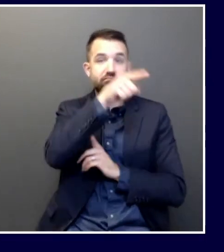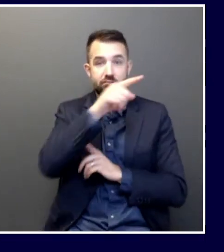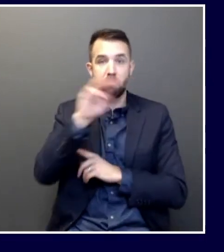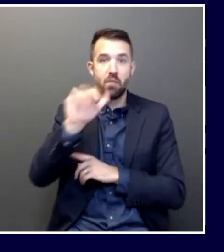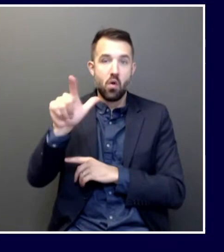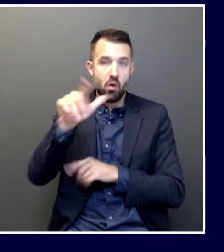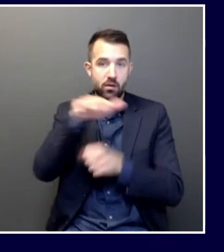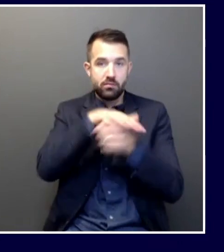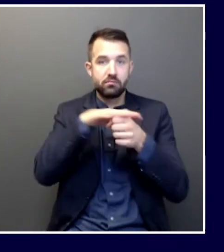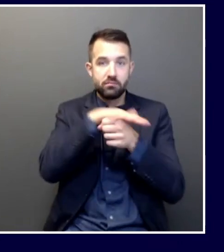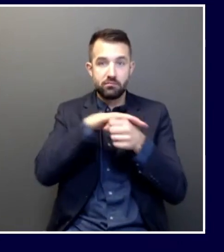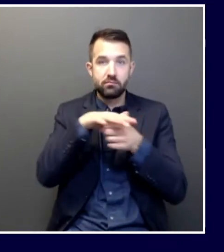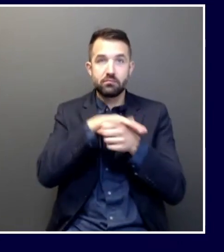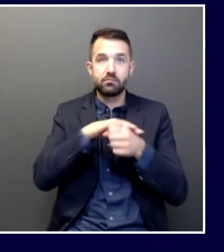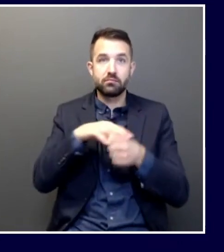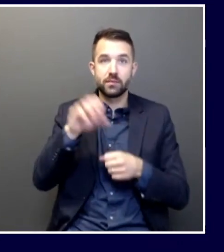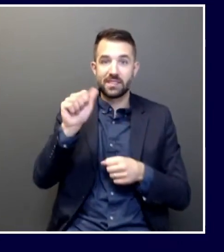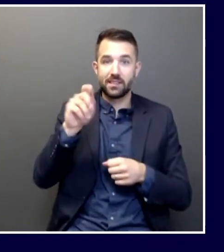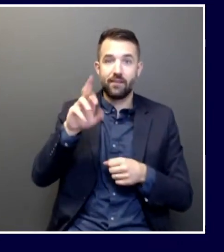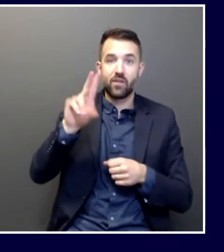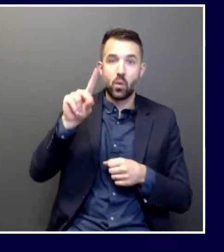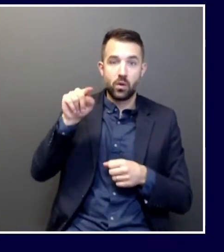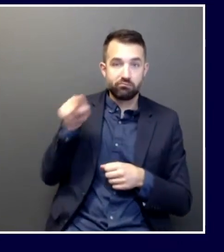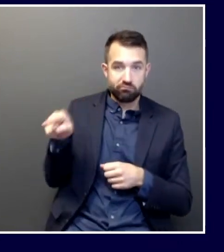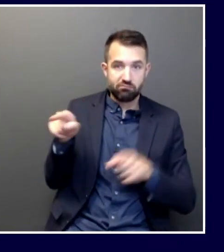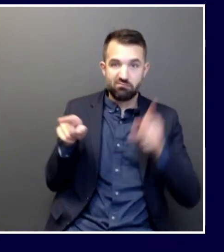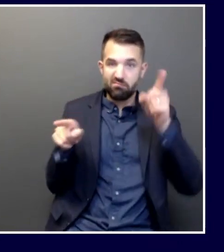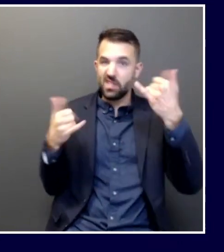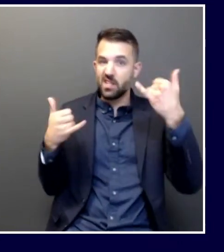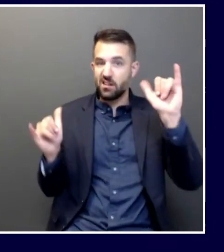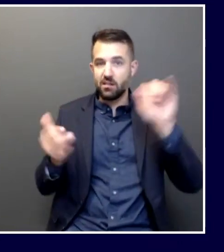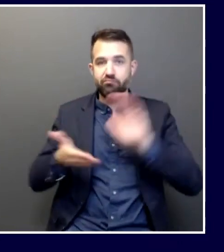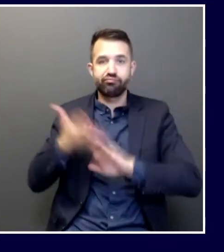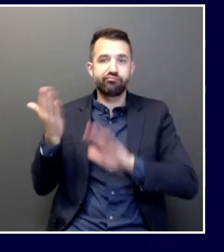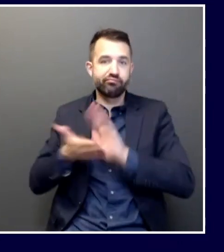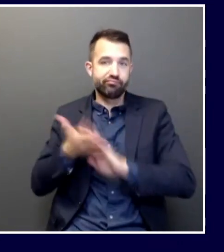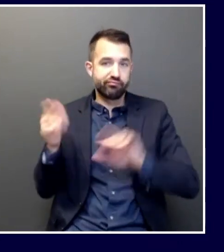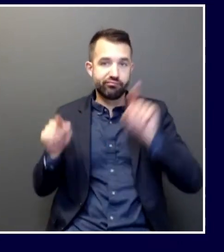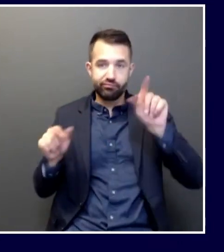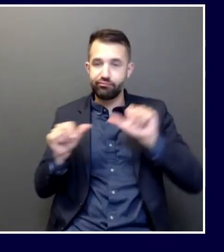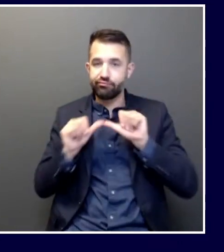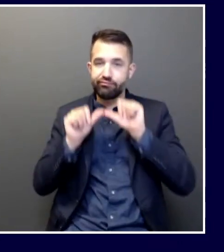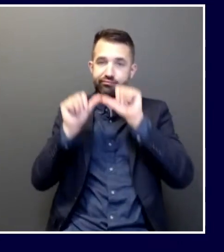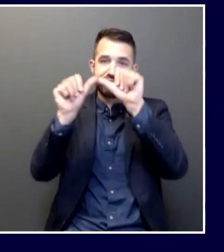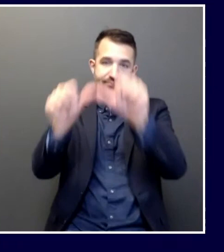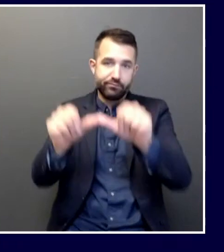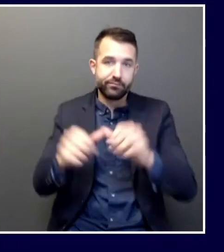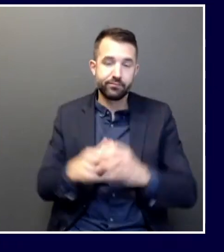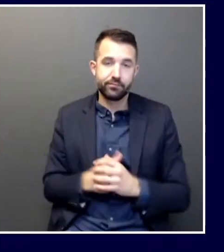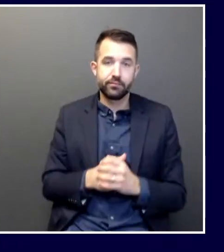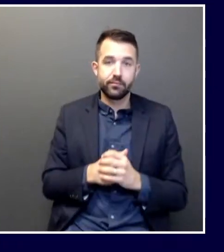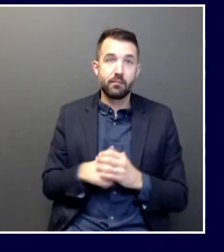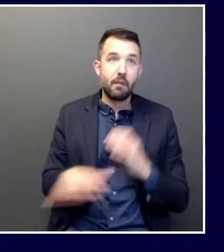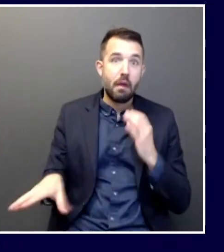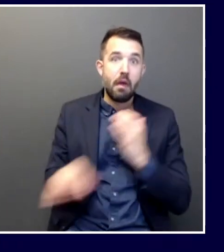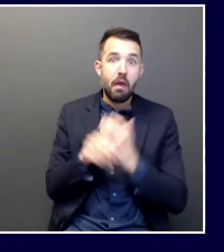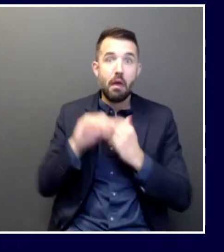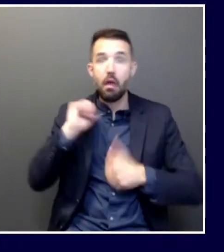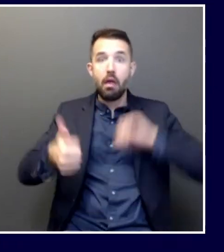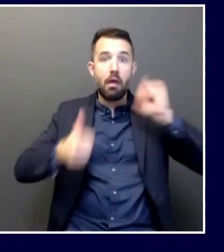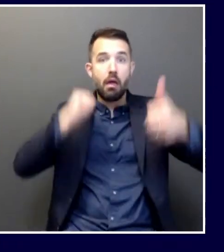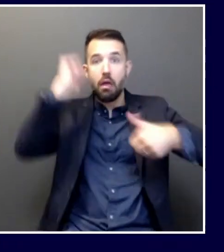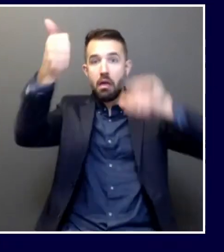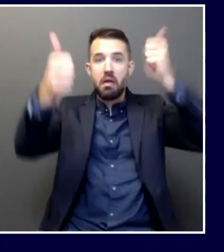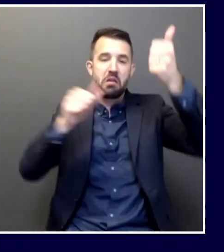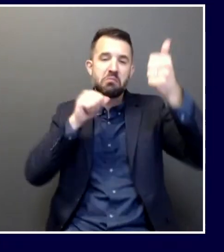EMA. Both of those are open and will remain open. So really the question, Chris, is will we open any further